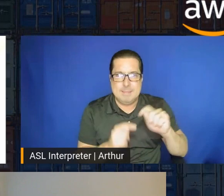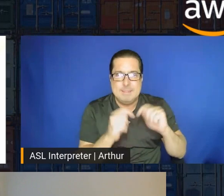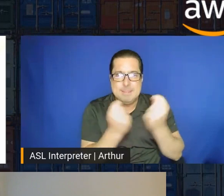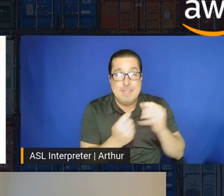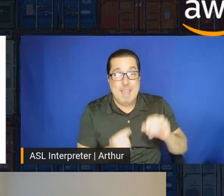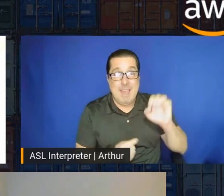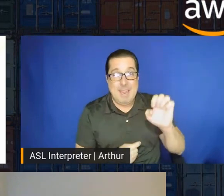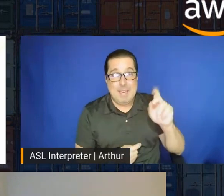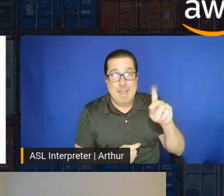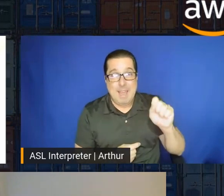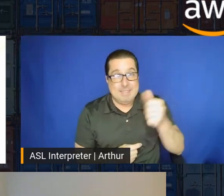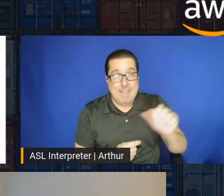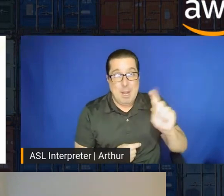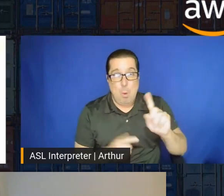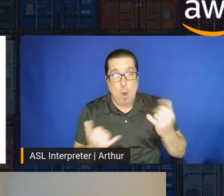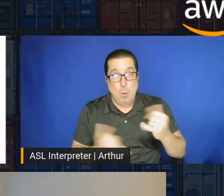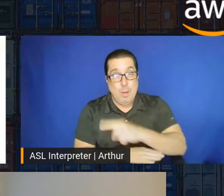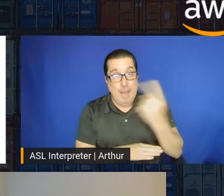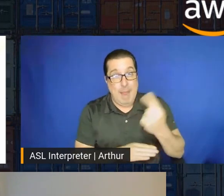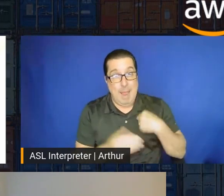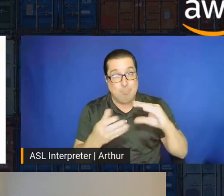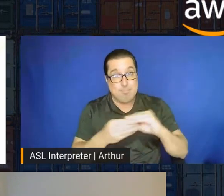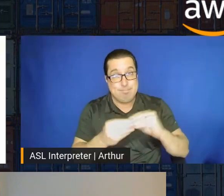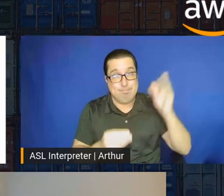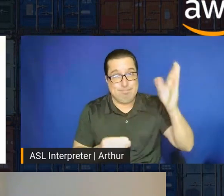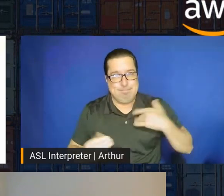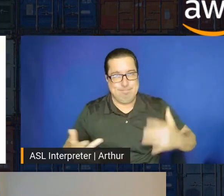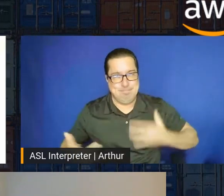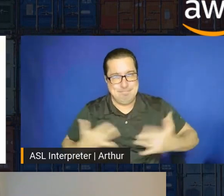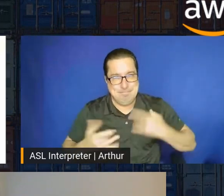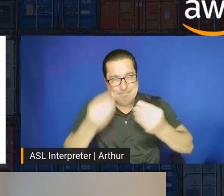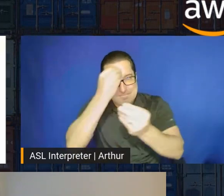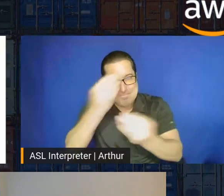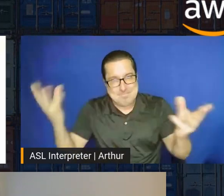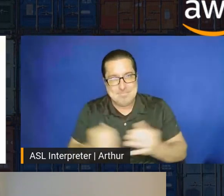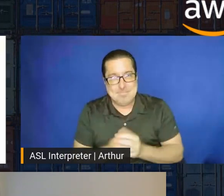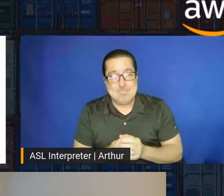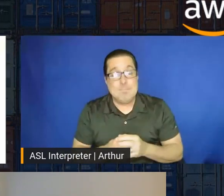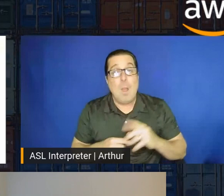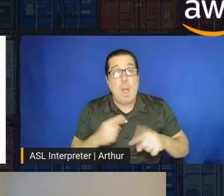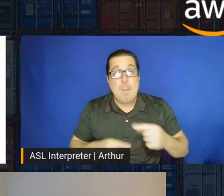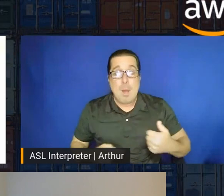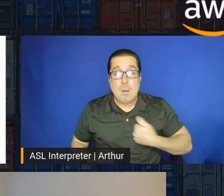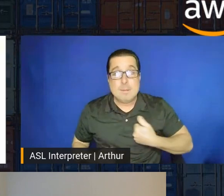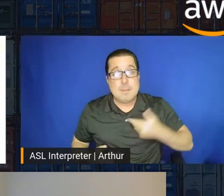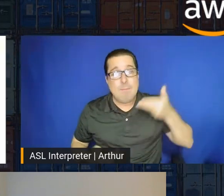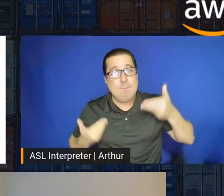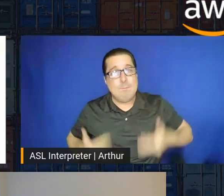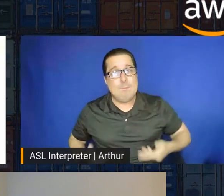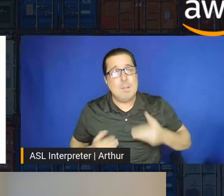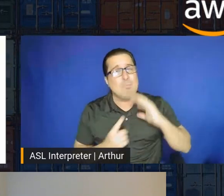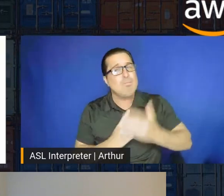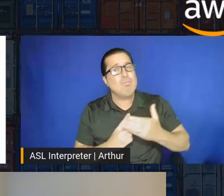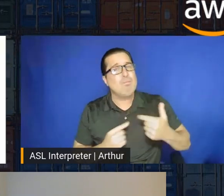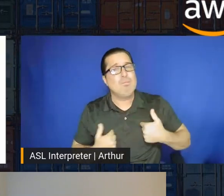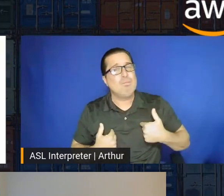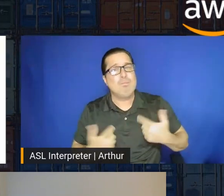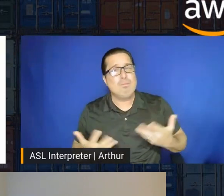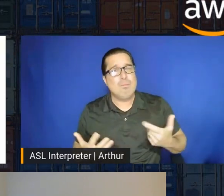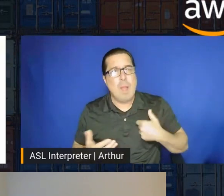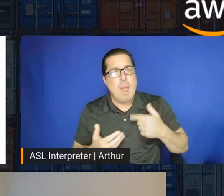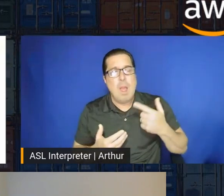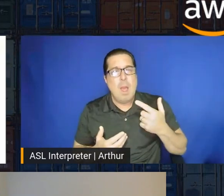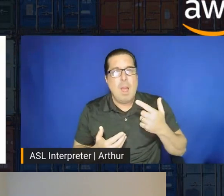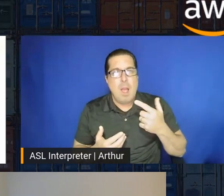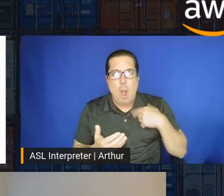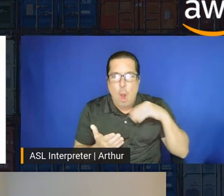today. So just to introduce myself, and for me personally, learning is something that is very important. So I try to